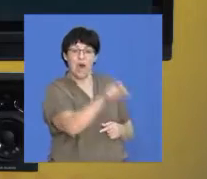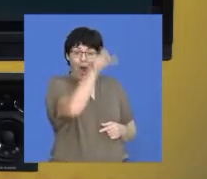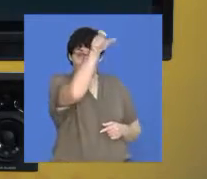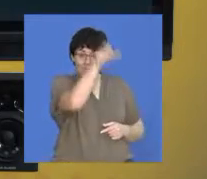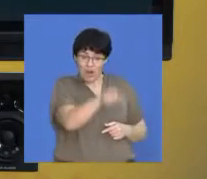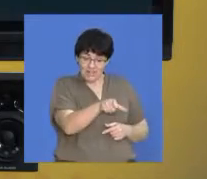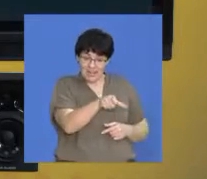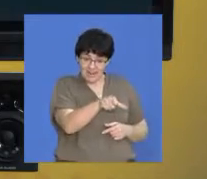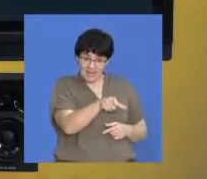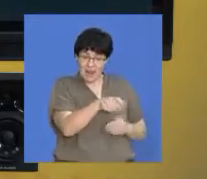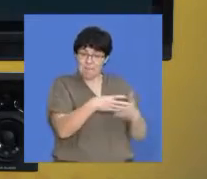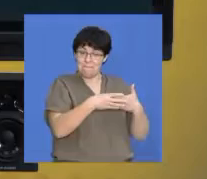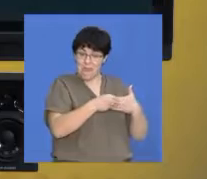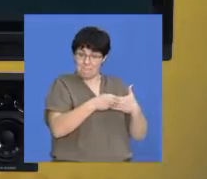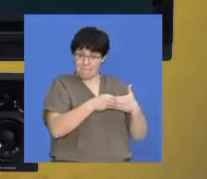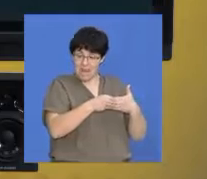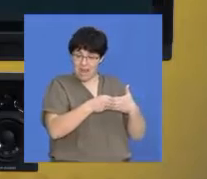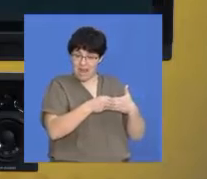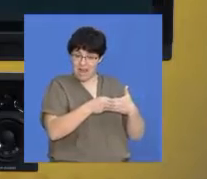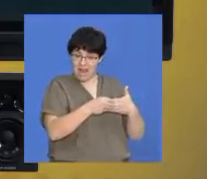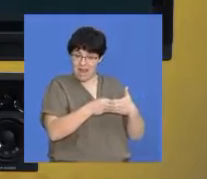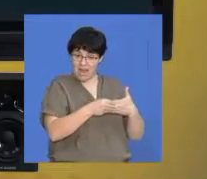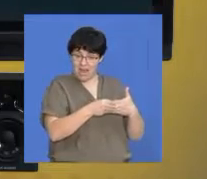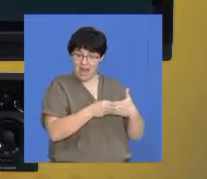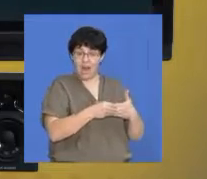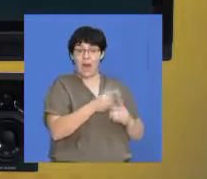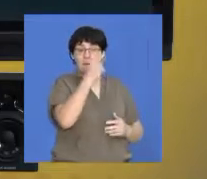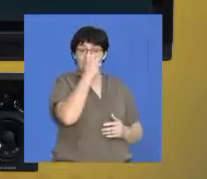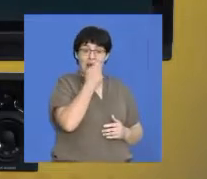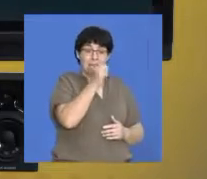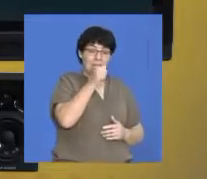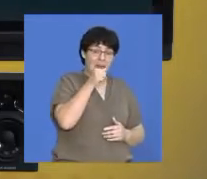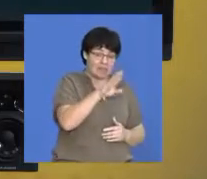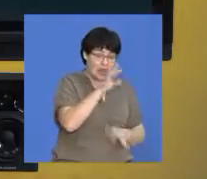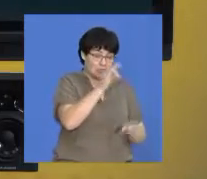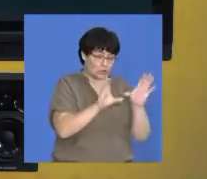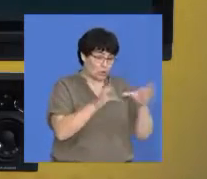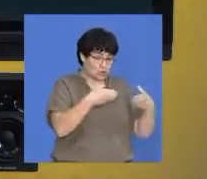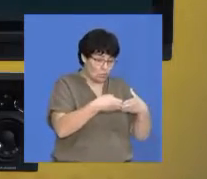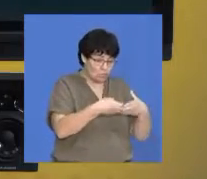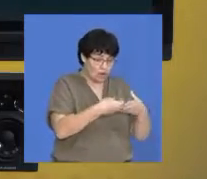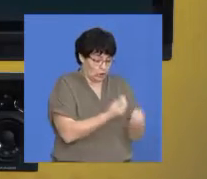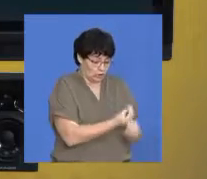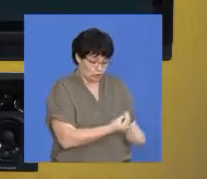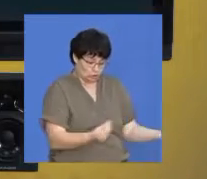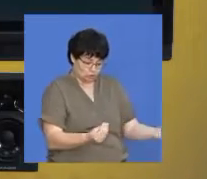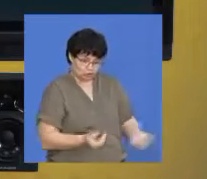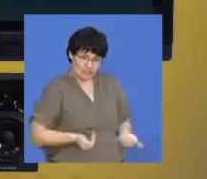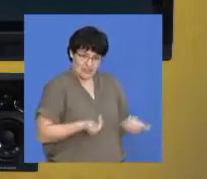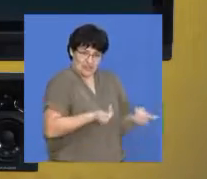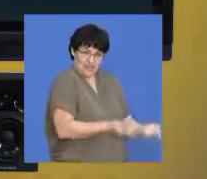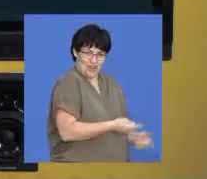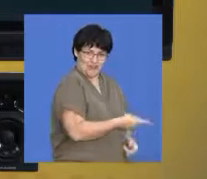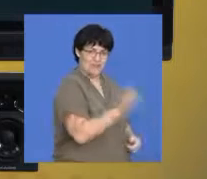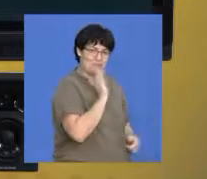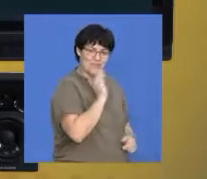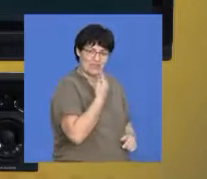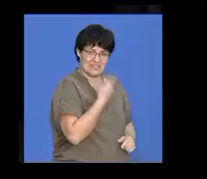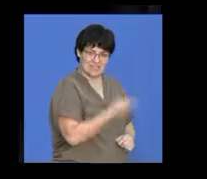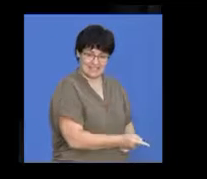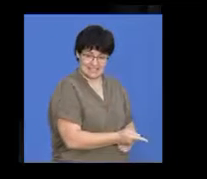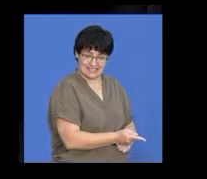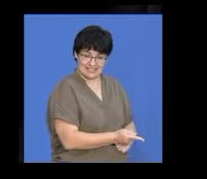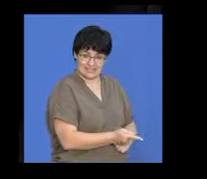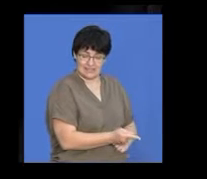form a member of the Black Panther Party serving breakfast. Okay,